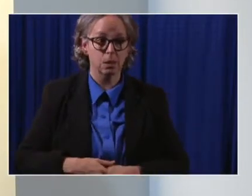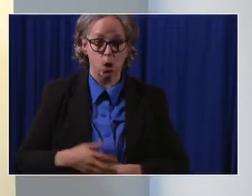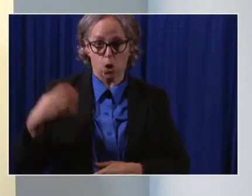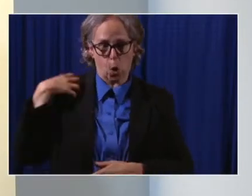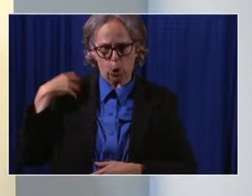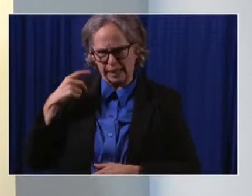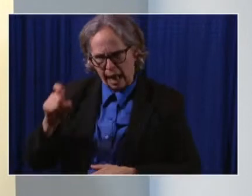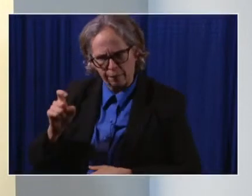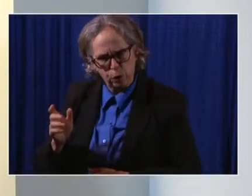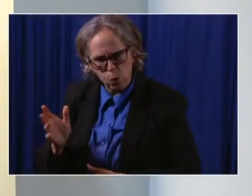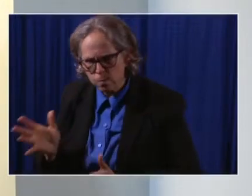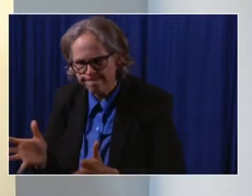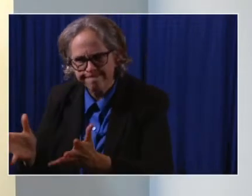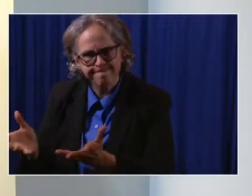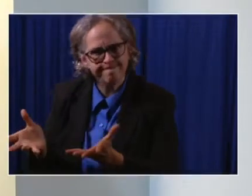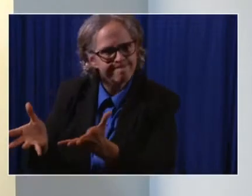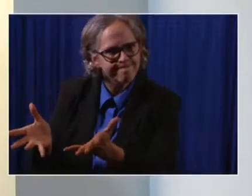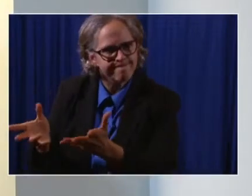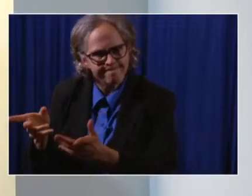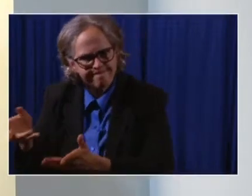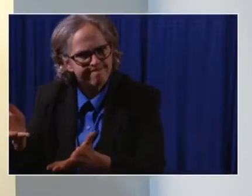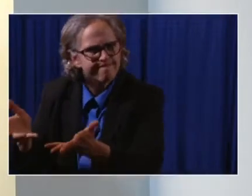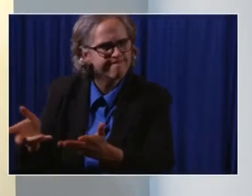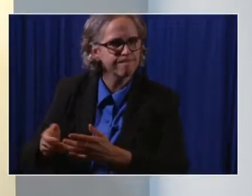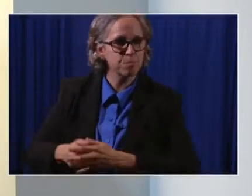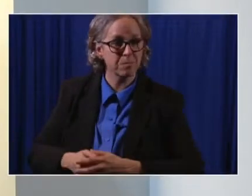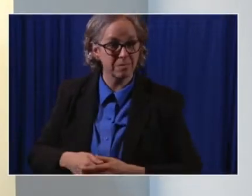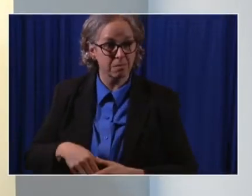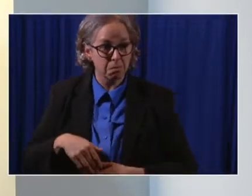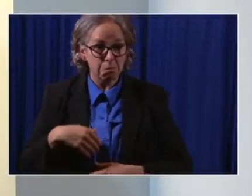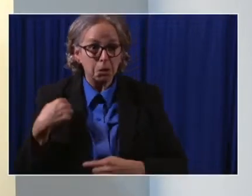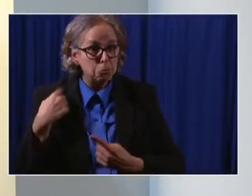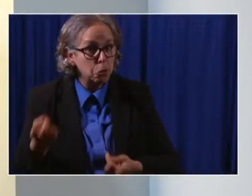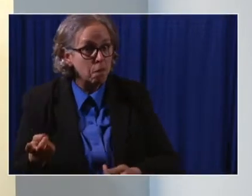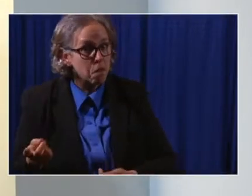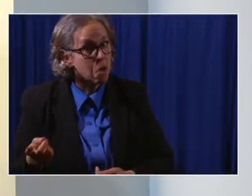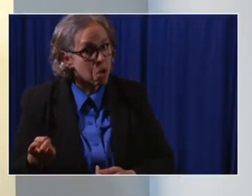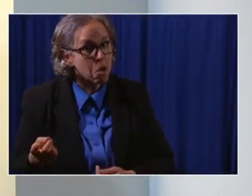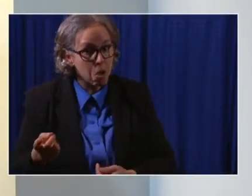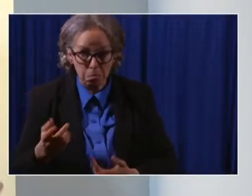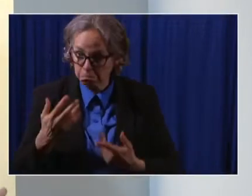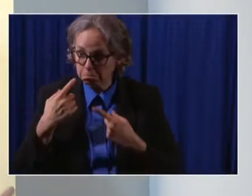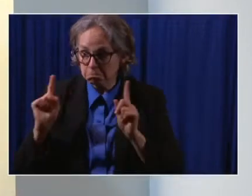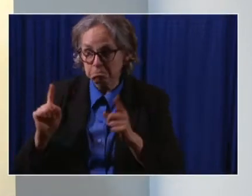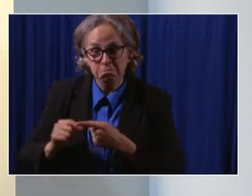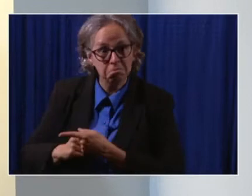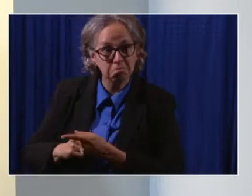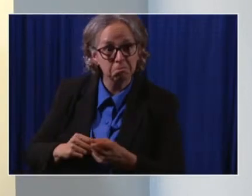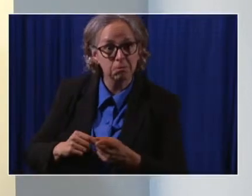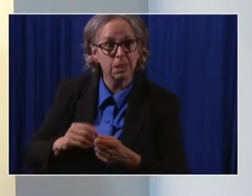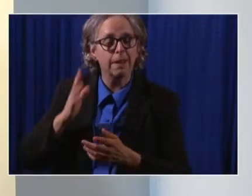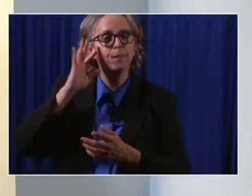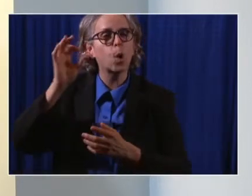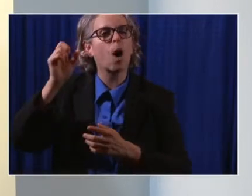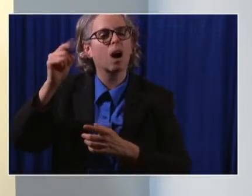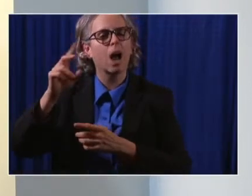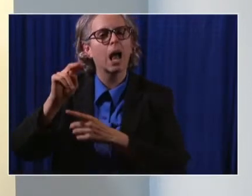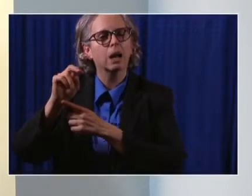season. This has been effectively working, by and large, in non-contact